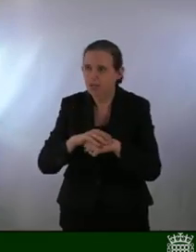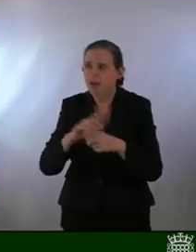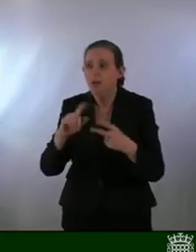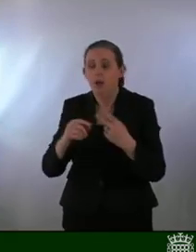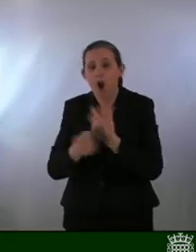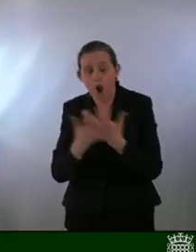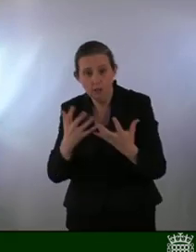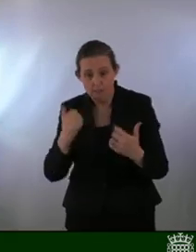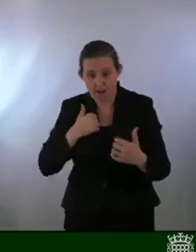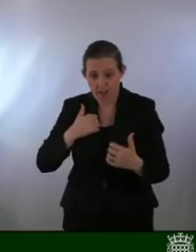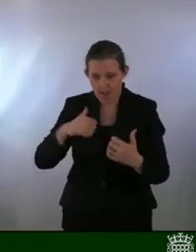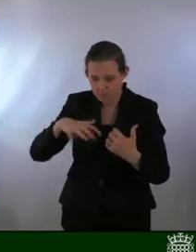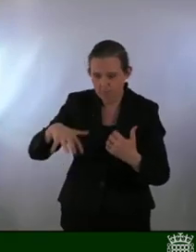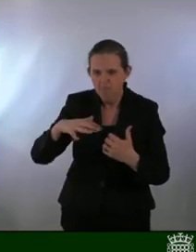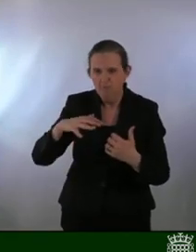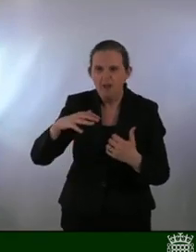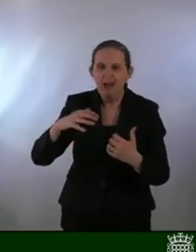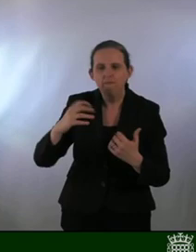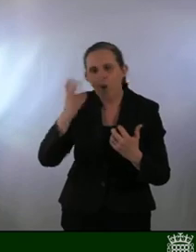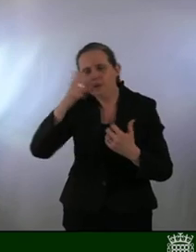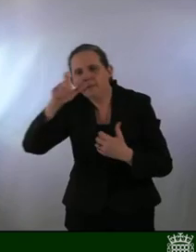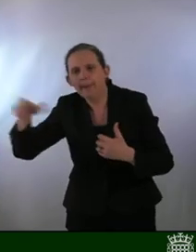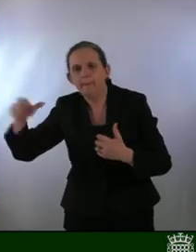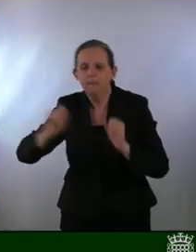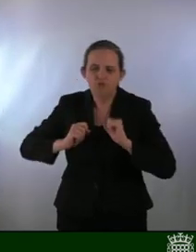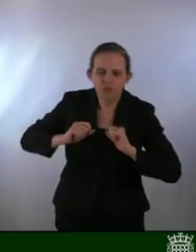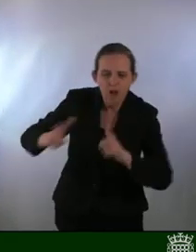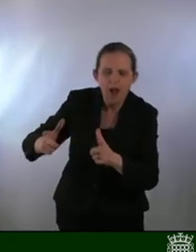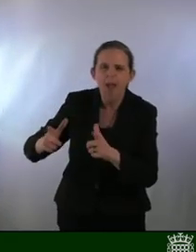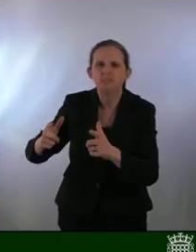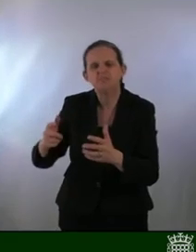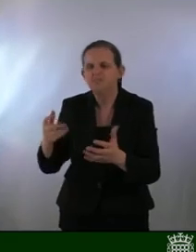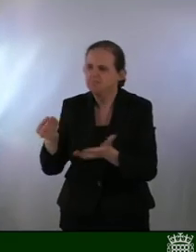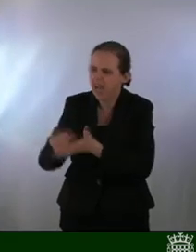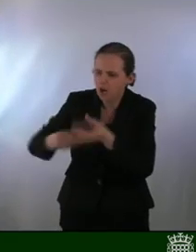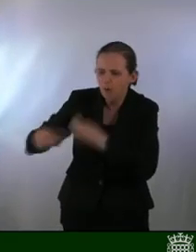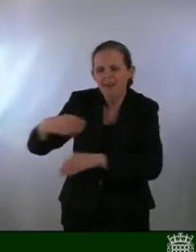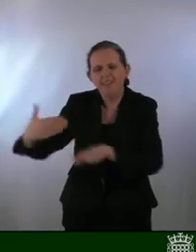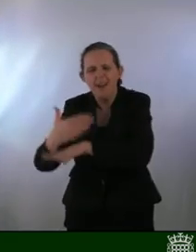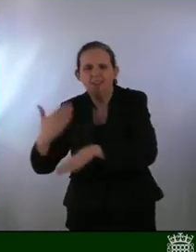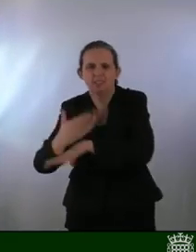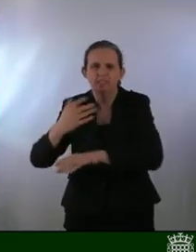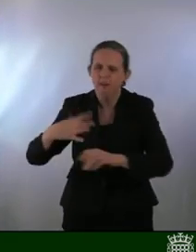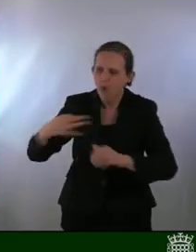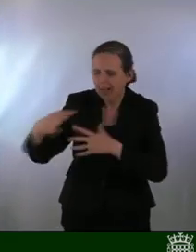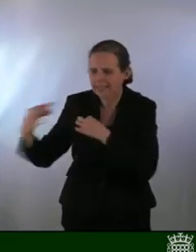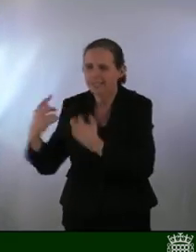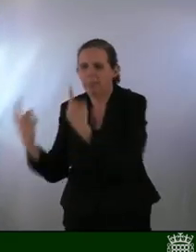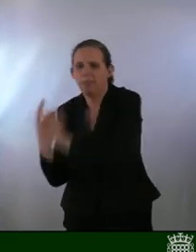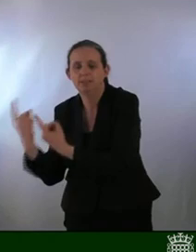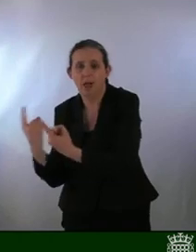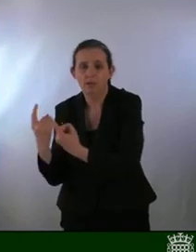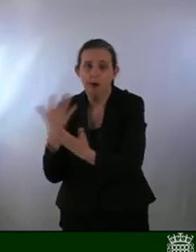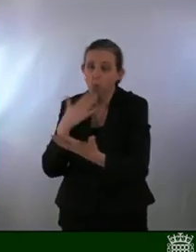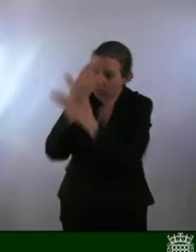country, most of whom are economically active, and those who aren't are often volunteers. I want to pay tribute to those over 70 who are helping